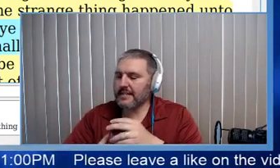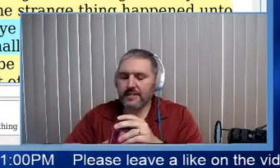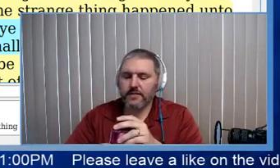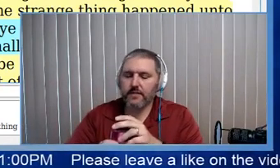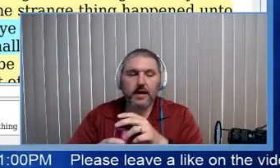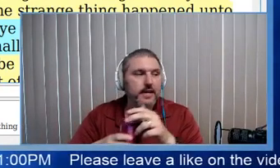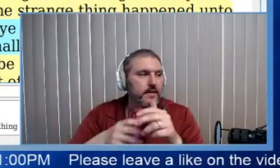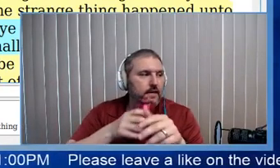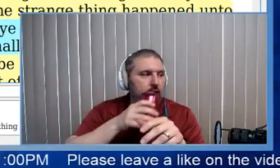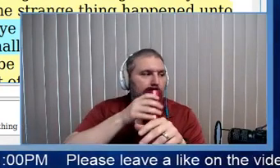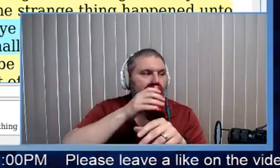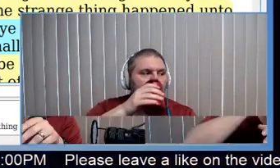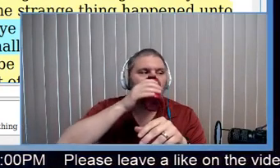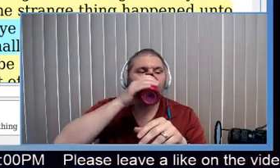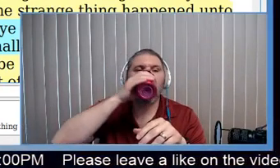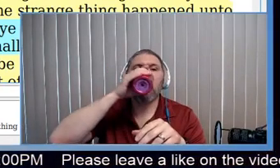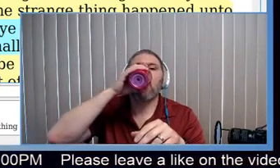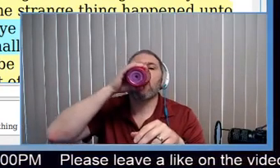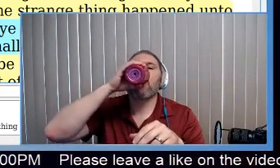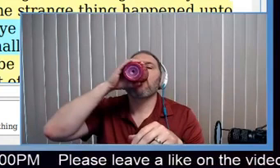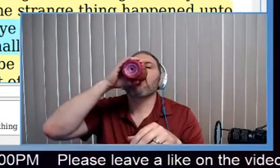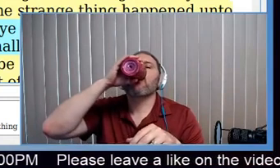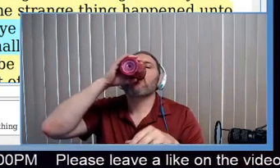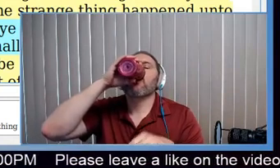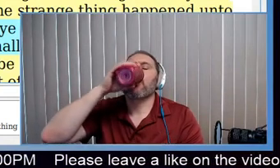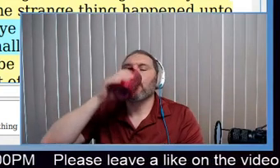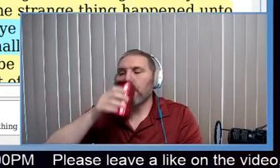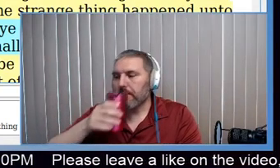The excess of rioting, right?